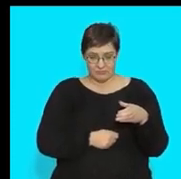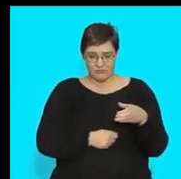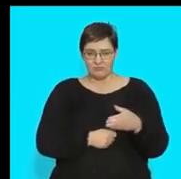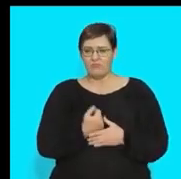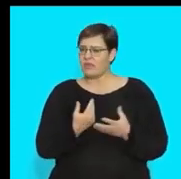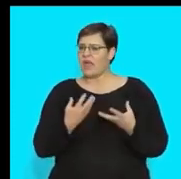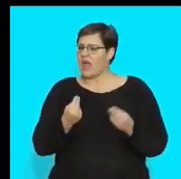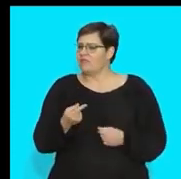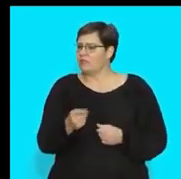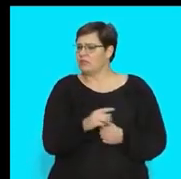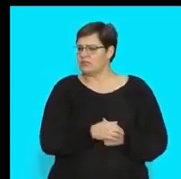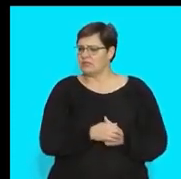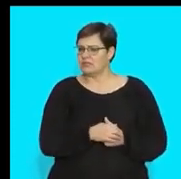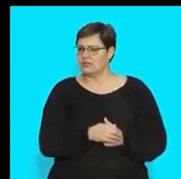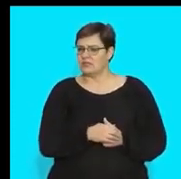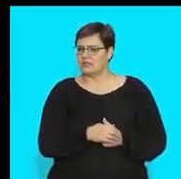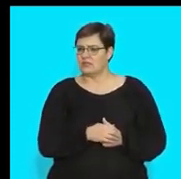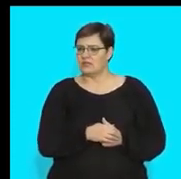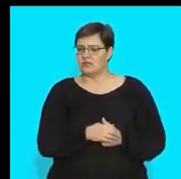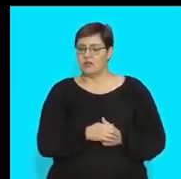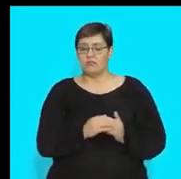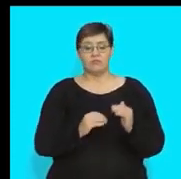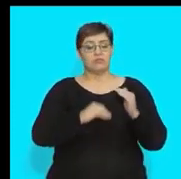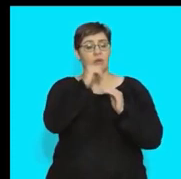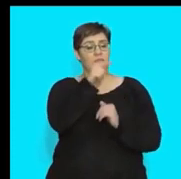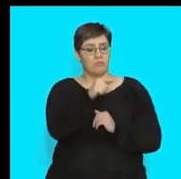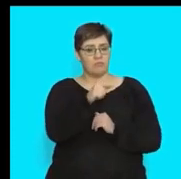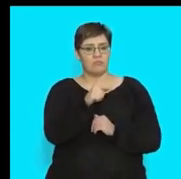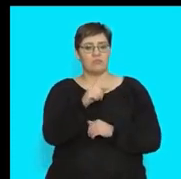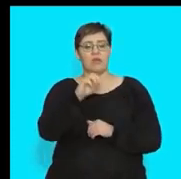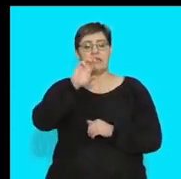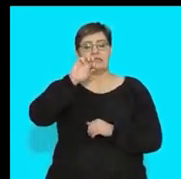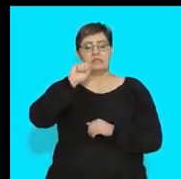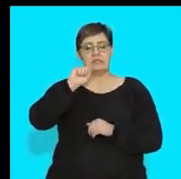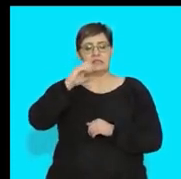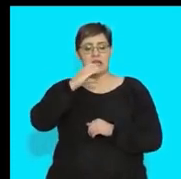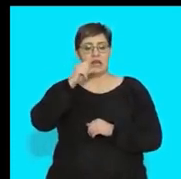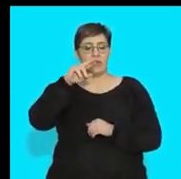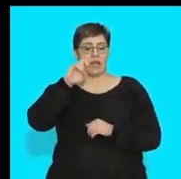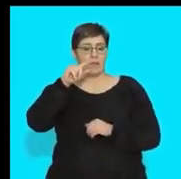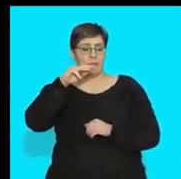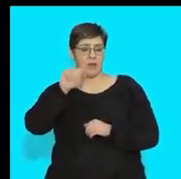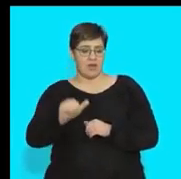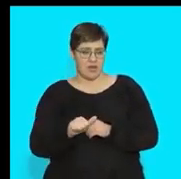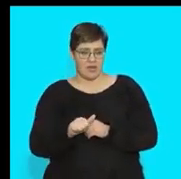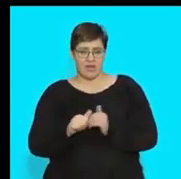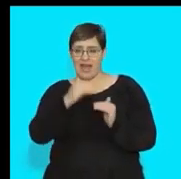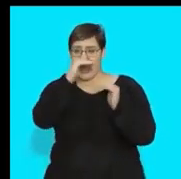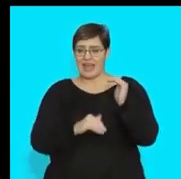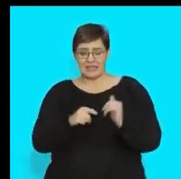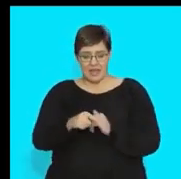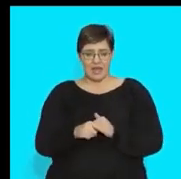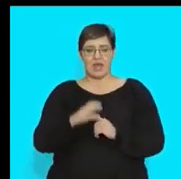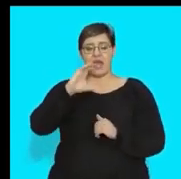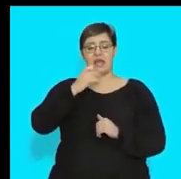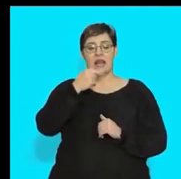food. But what have I got here? Look here at the top. Sclerenchyma. What's underneath